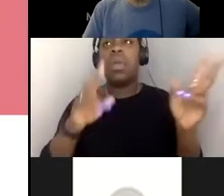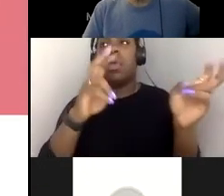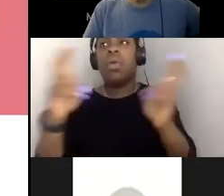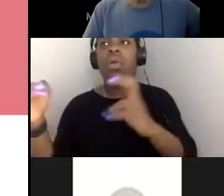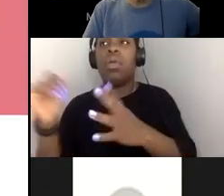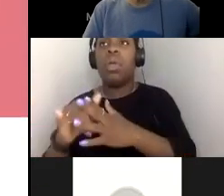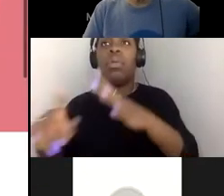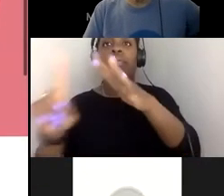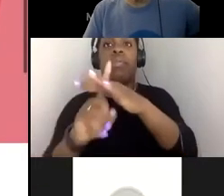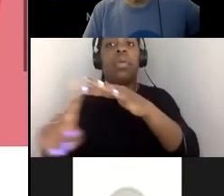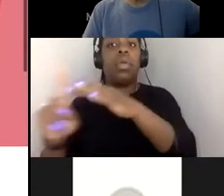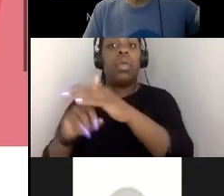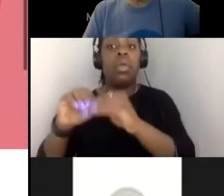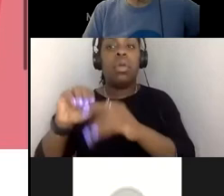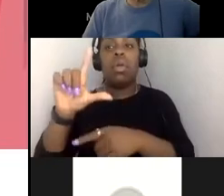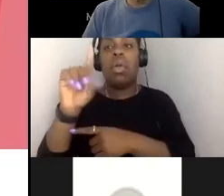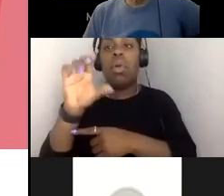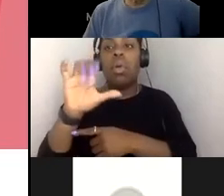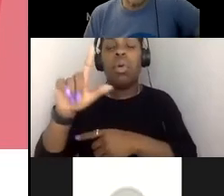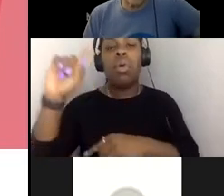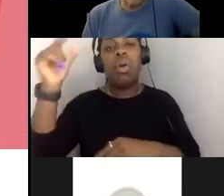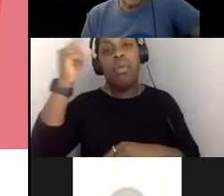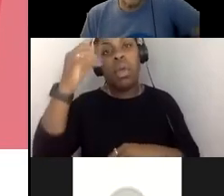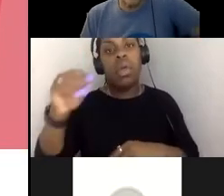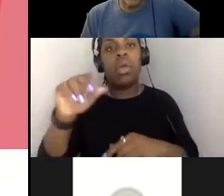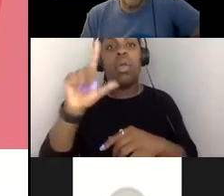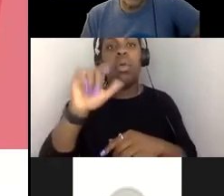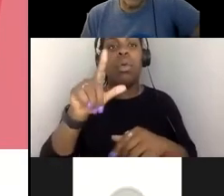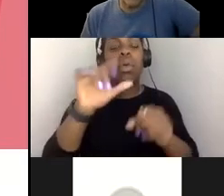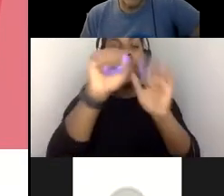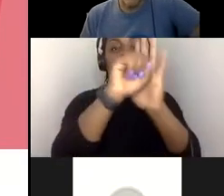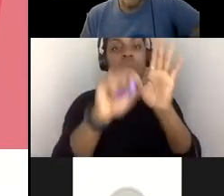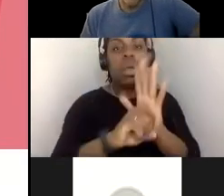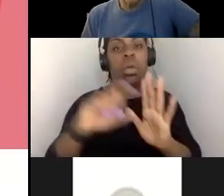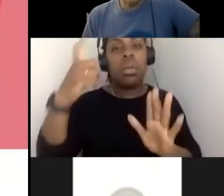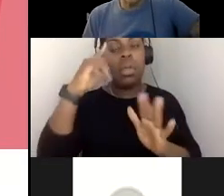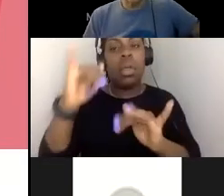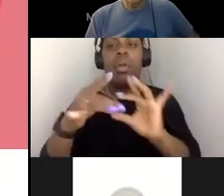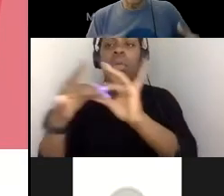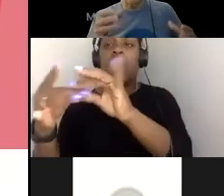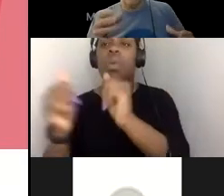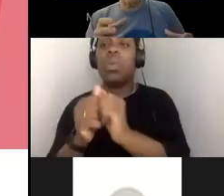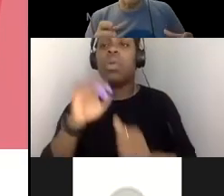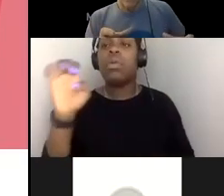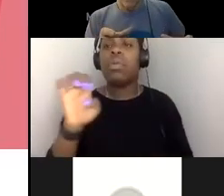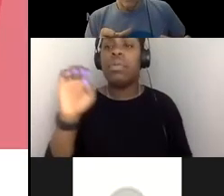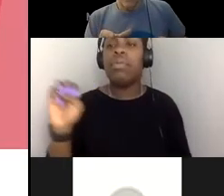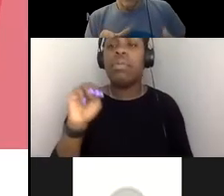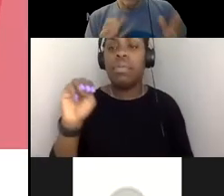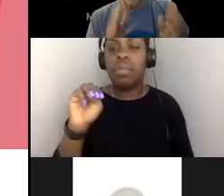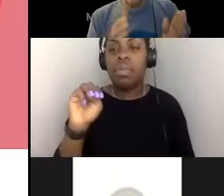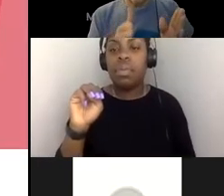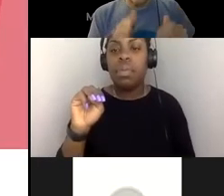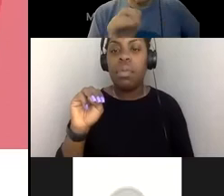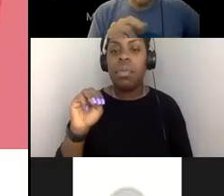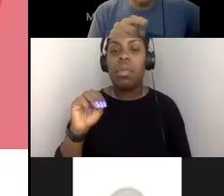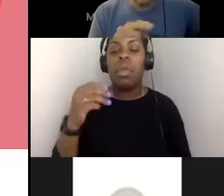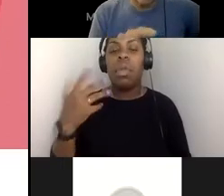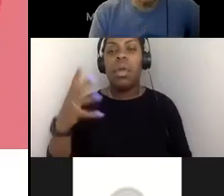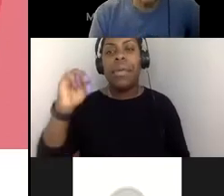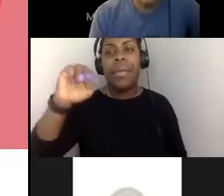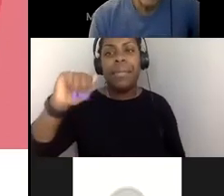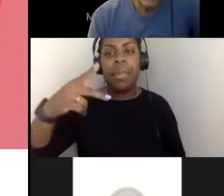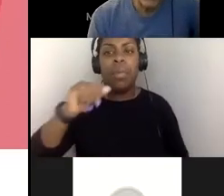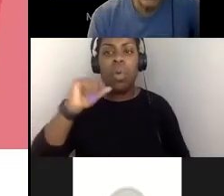come up, like in local government and state government, that relate to electronic monitoring. So our map not only has that,